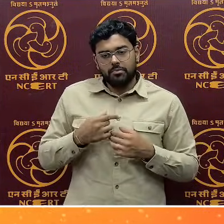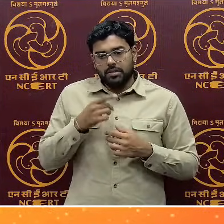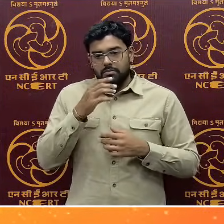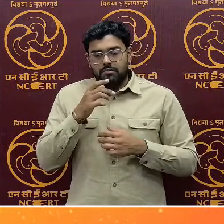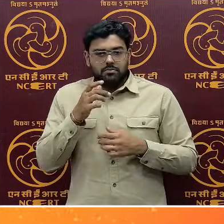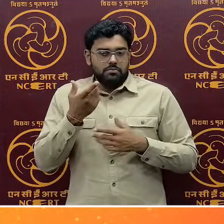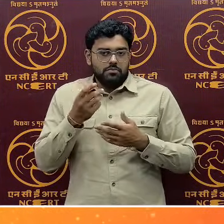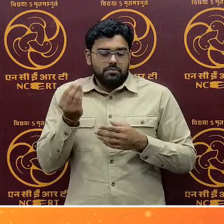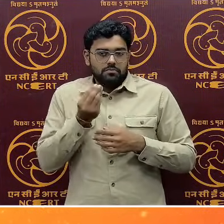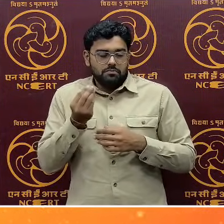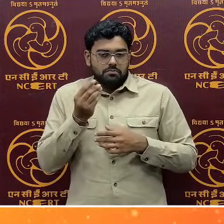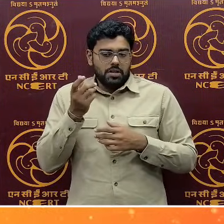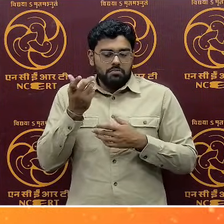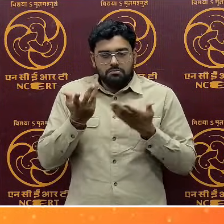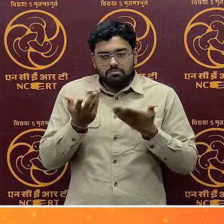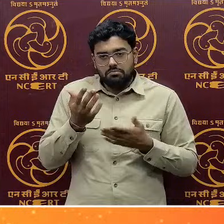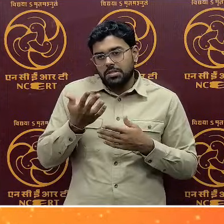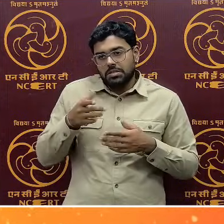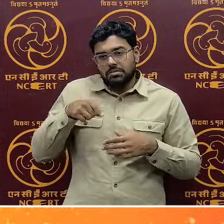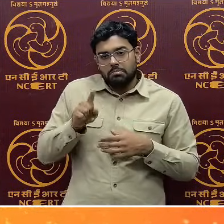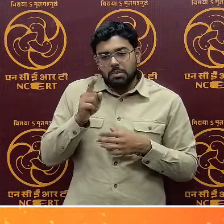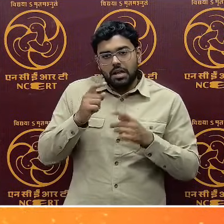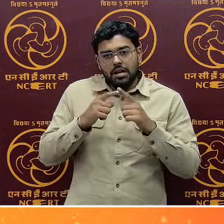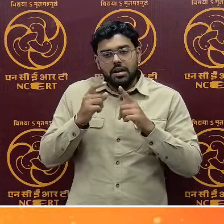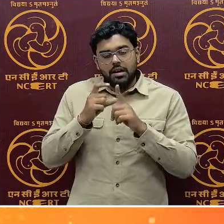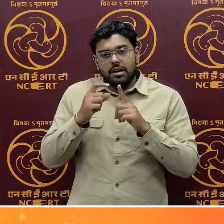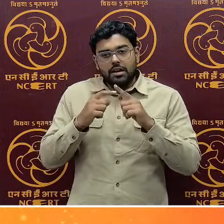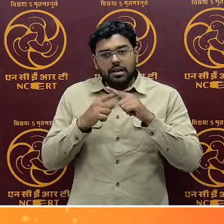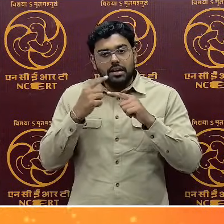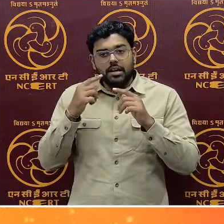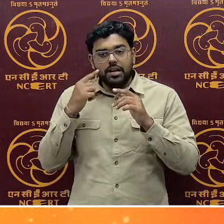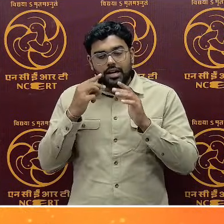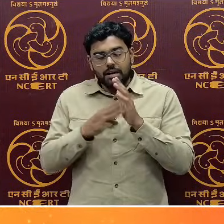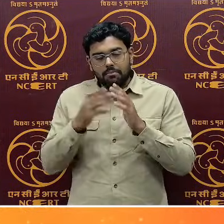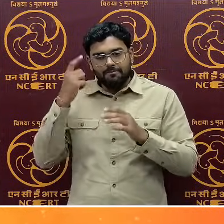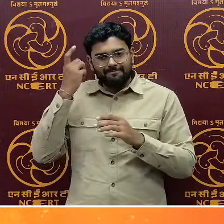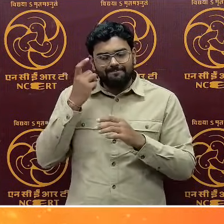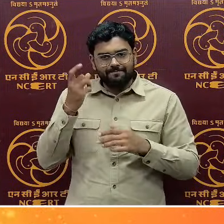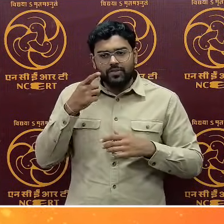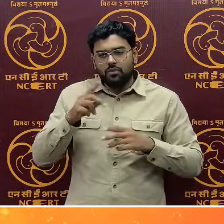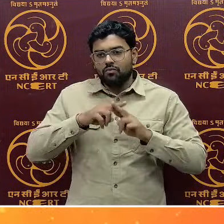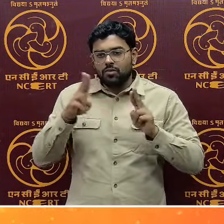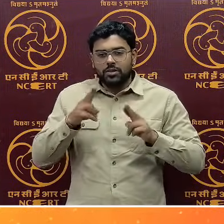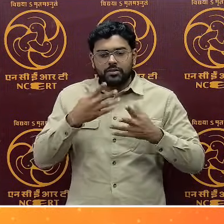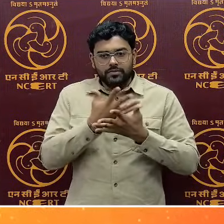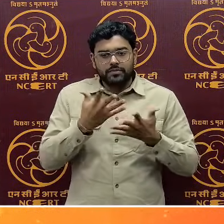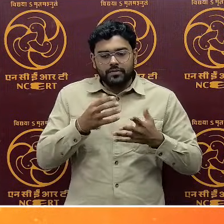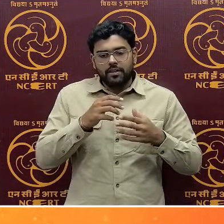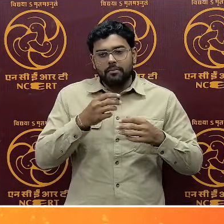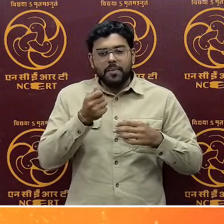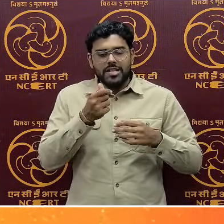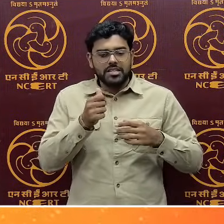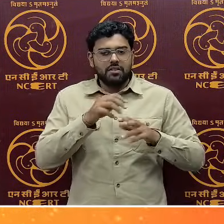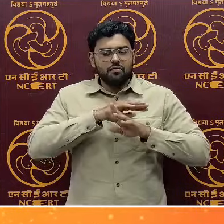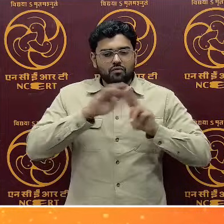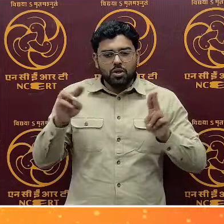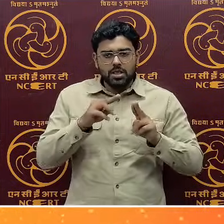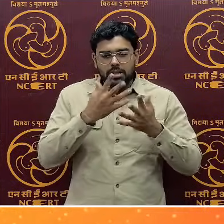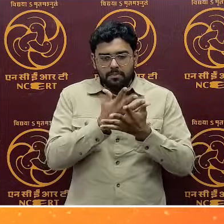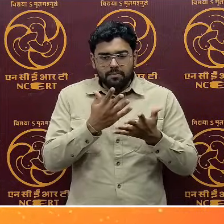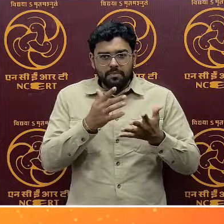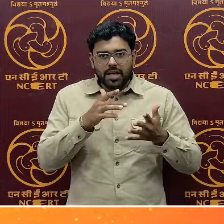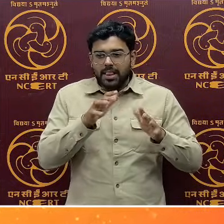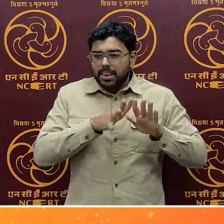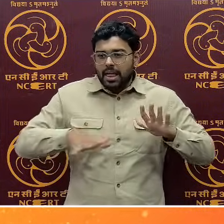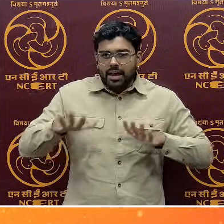those few seconds that he was going to die. So, he managed all his strength and managed to